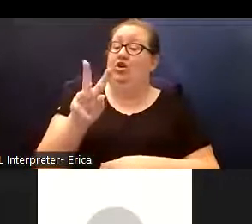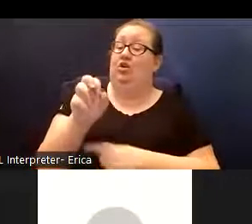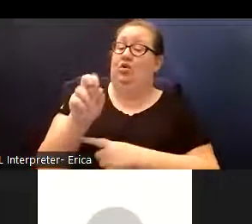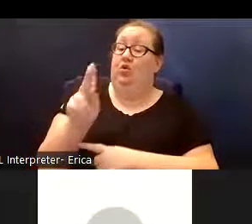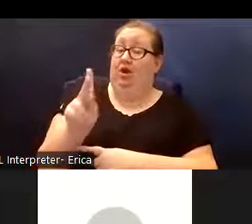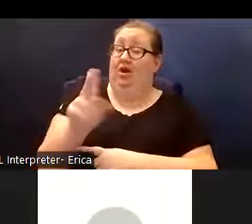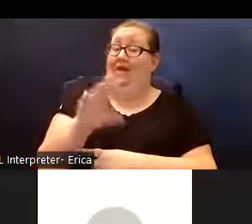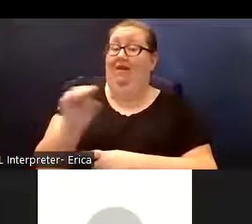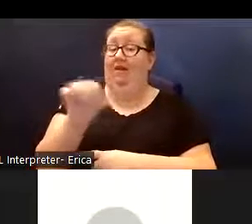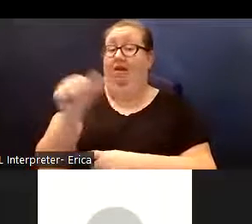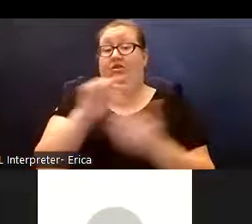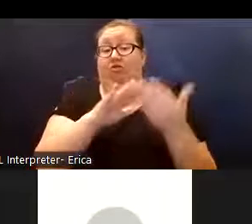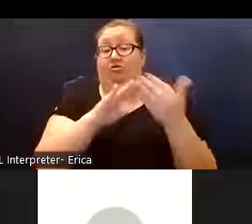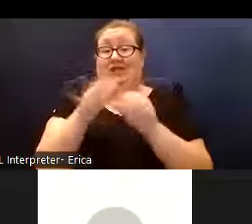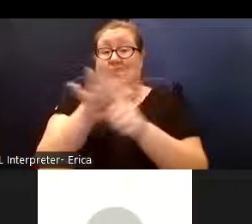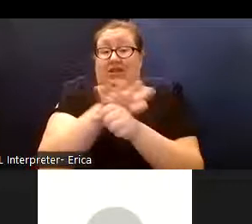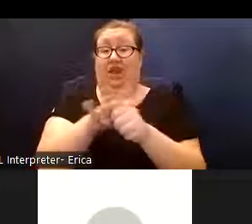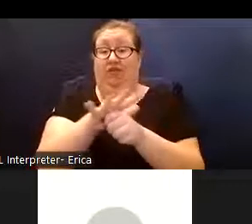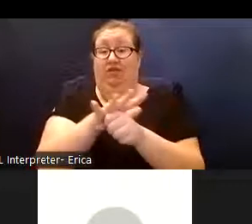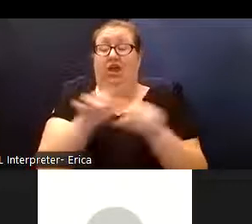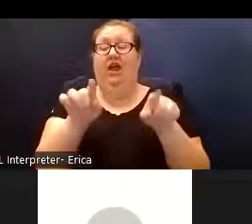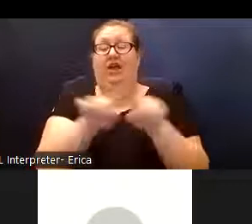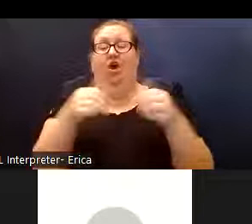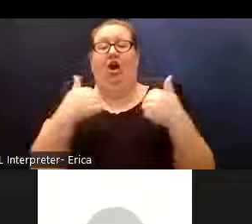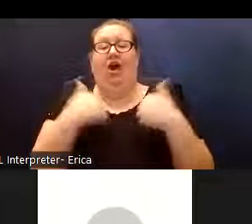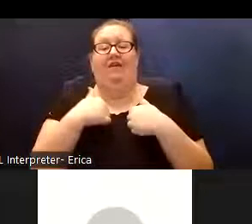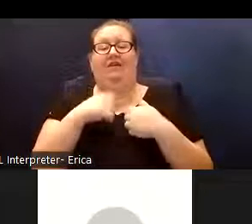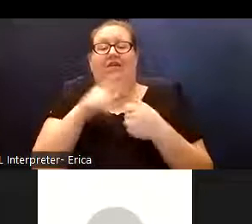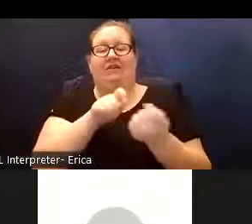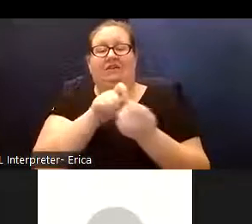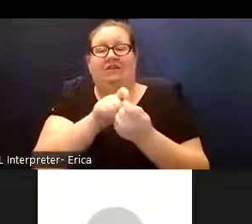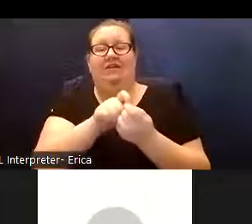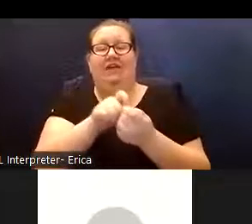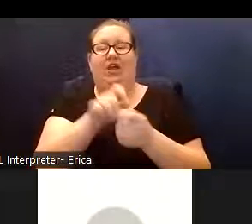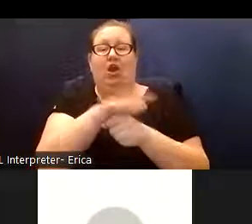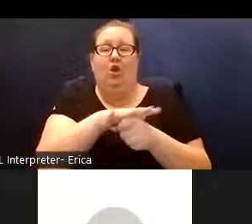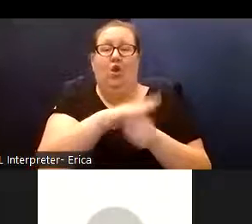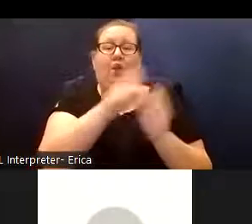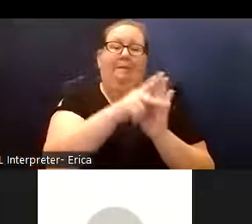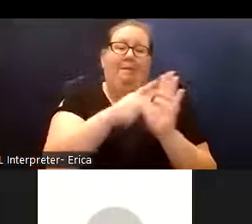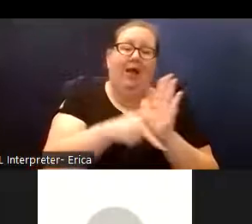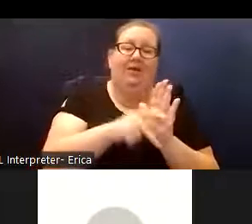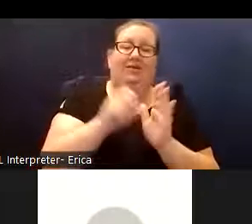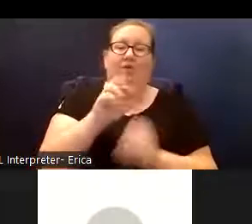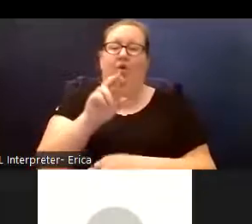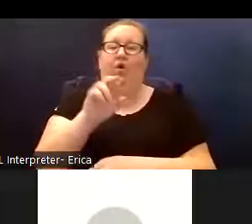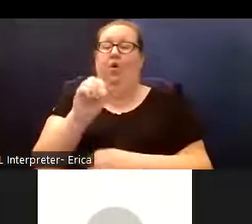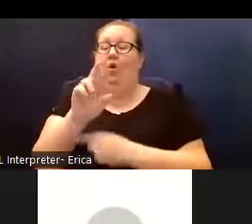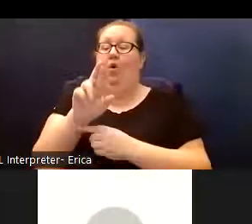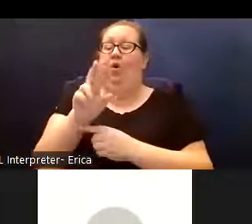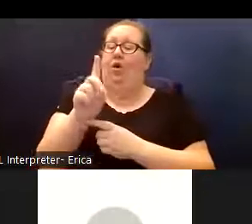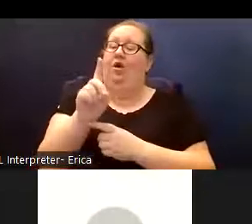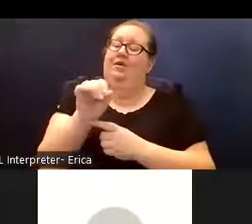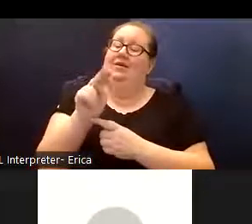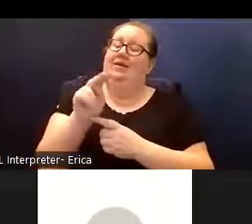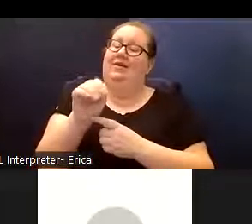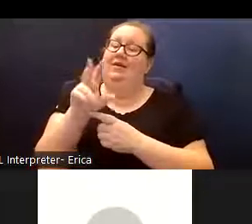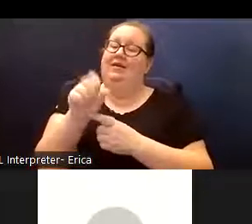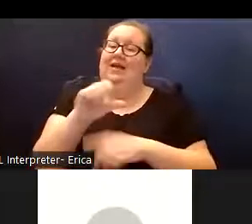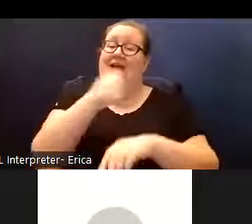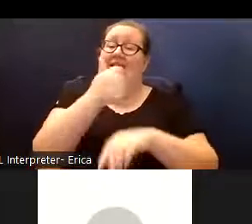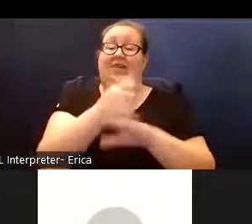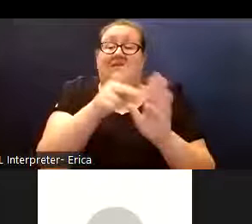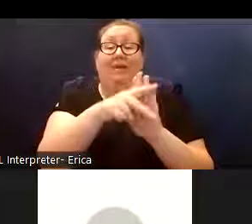the area also have certain local policies or ordinances that set requirements for developments or construction